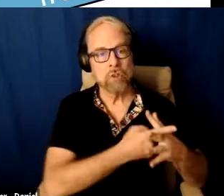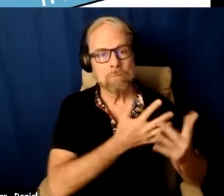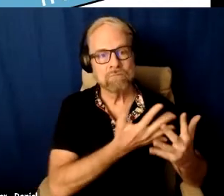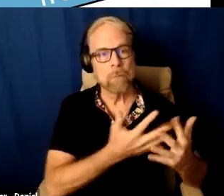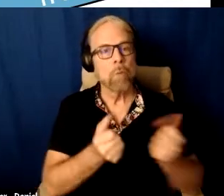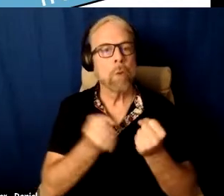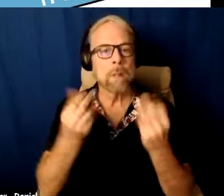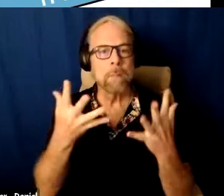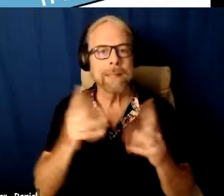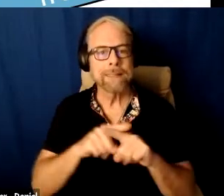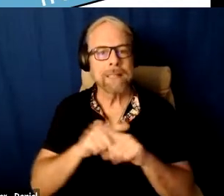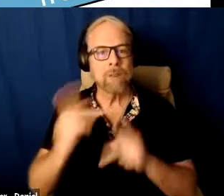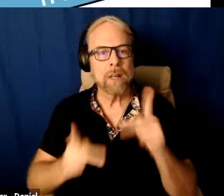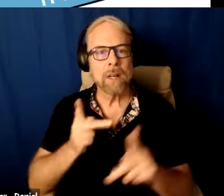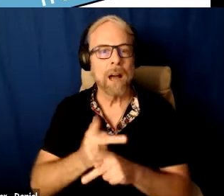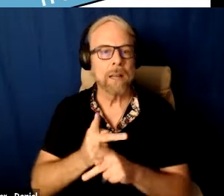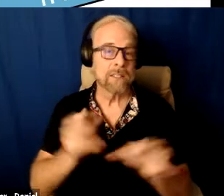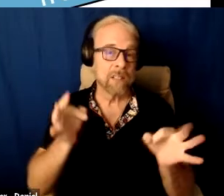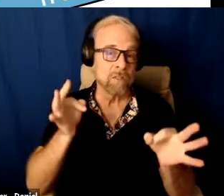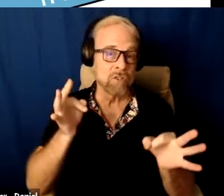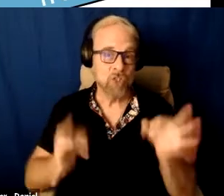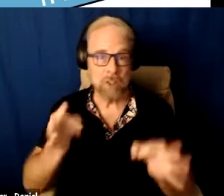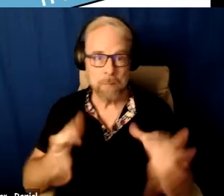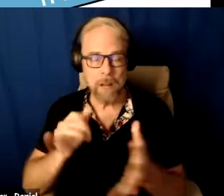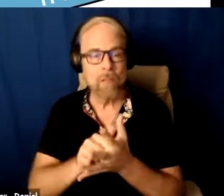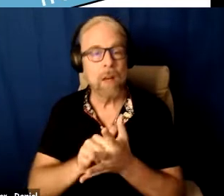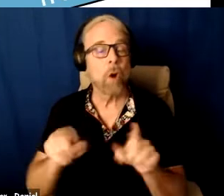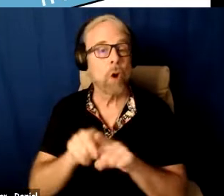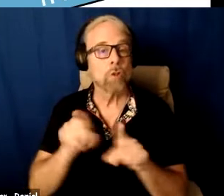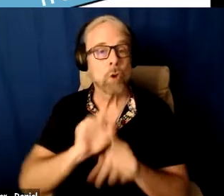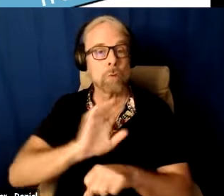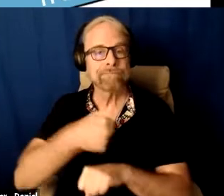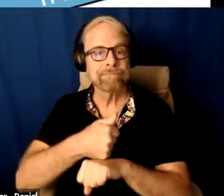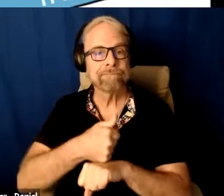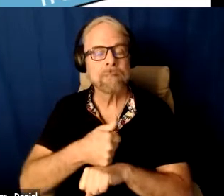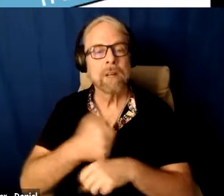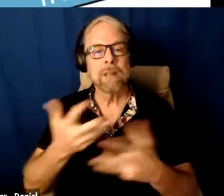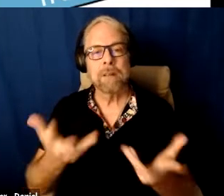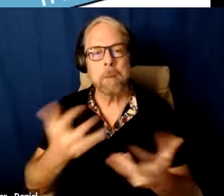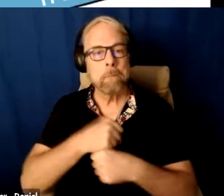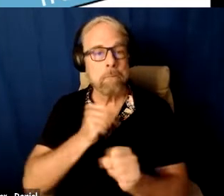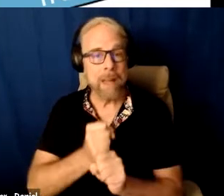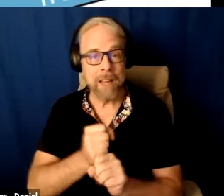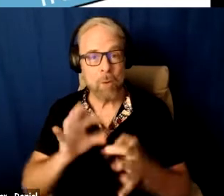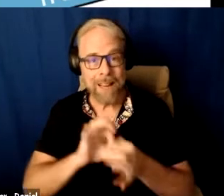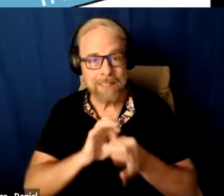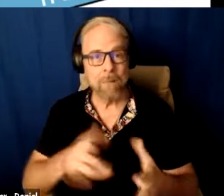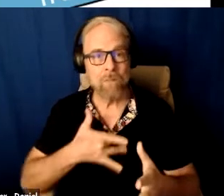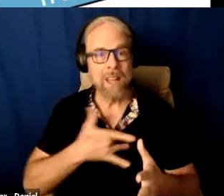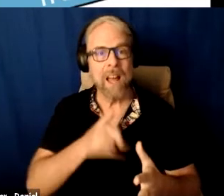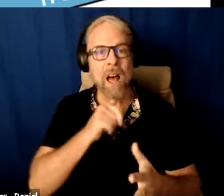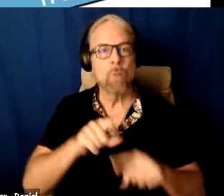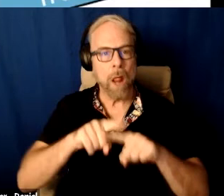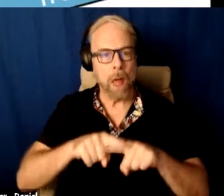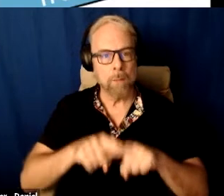forms of judgment, and that can also make a relationship feel unreliable. So